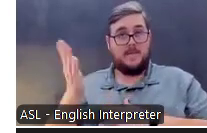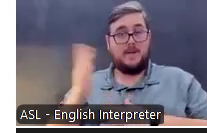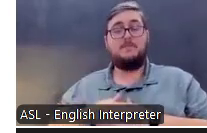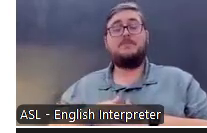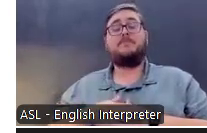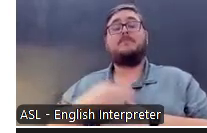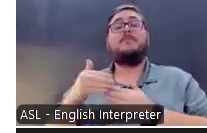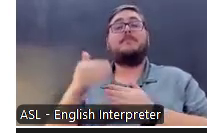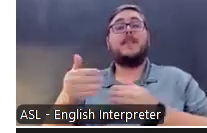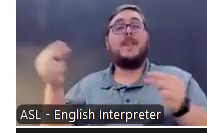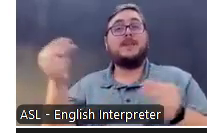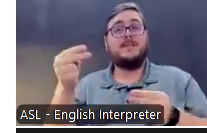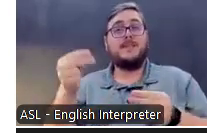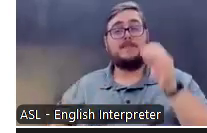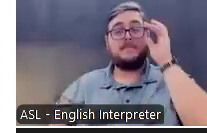please.